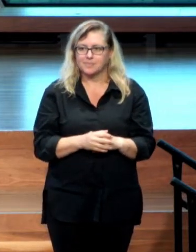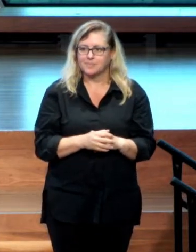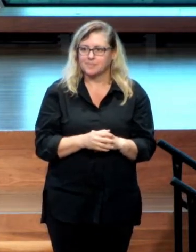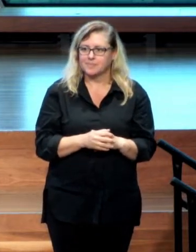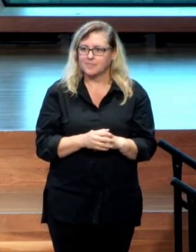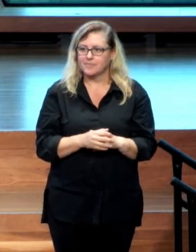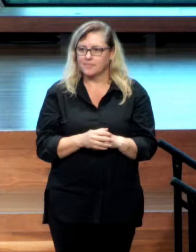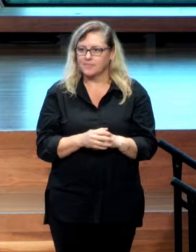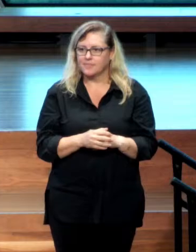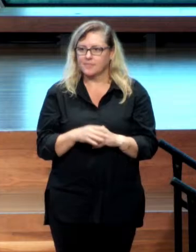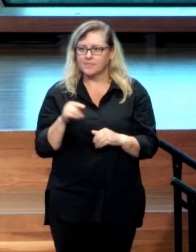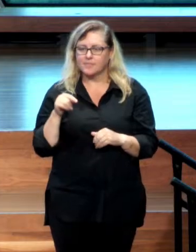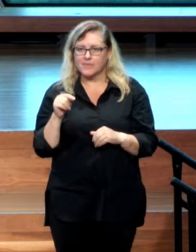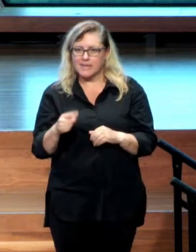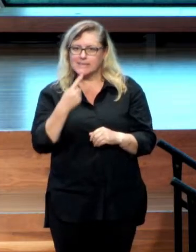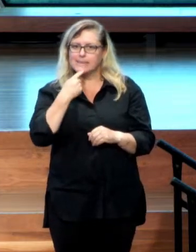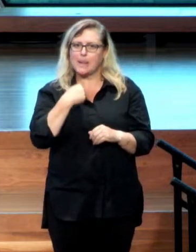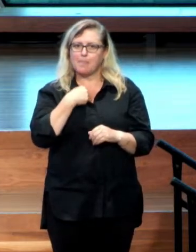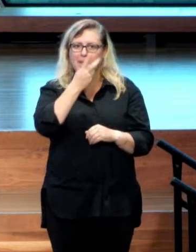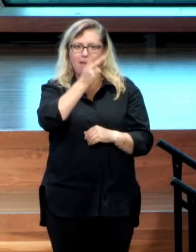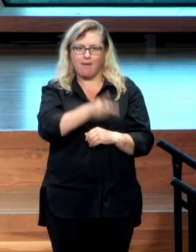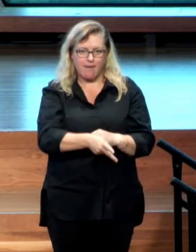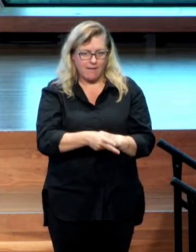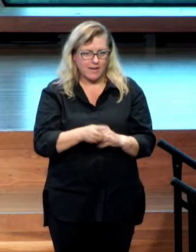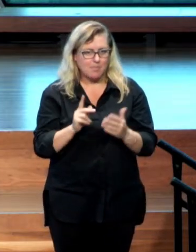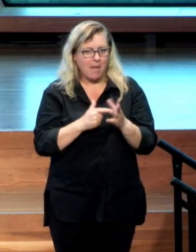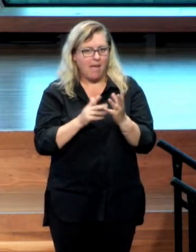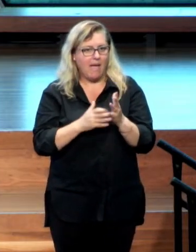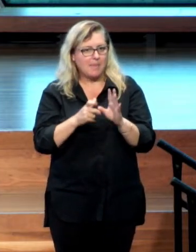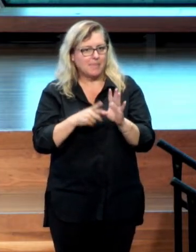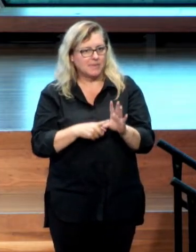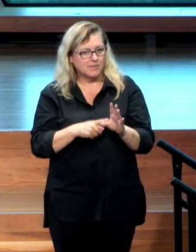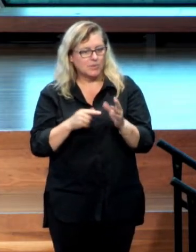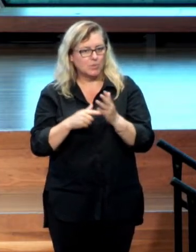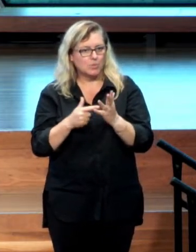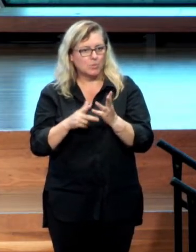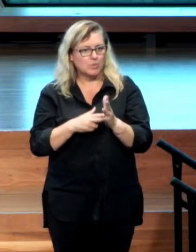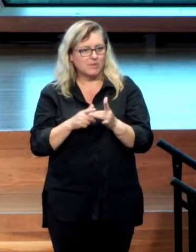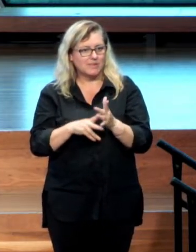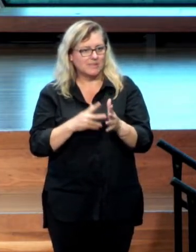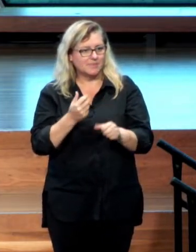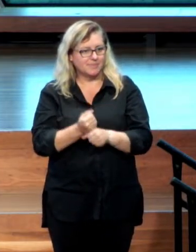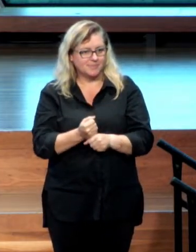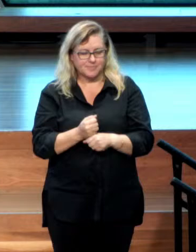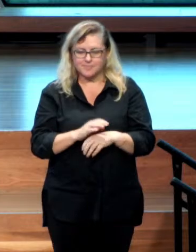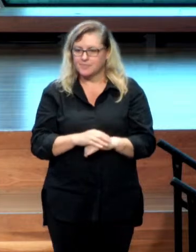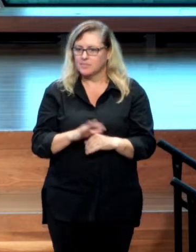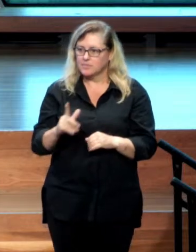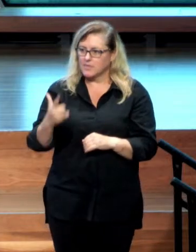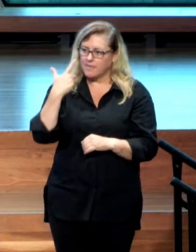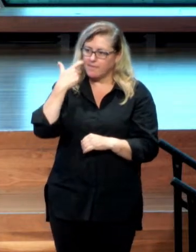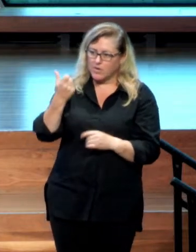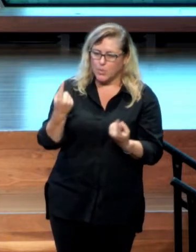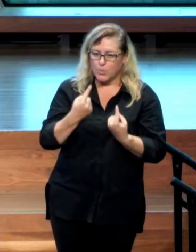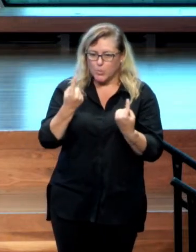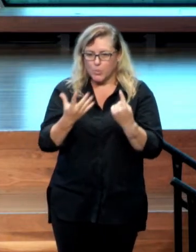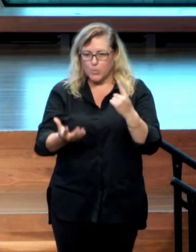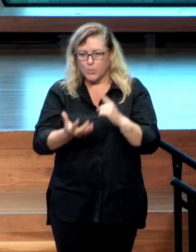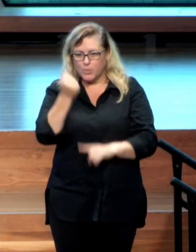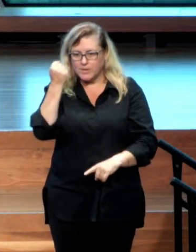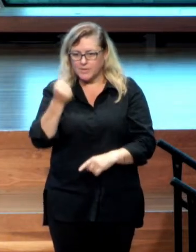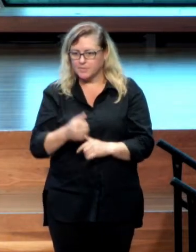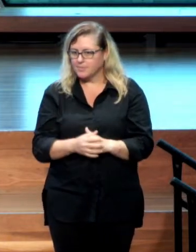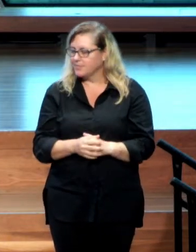Australia. Tell Me Again by Amy Tunick, published by University of Queensland Press. So let's find out who the winner is.